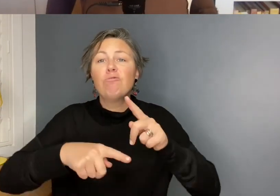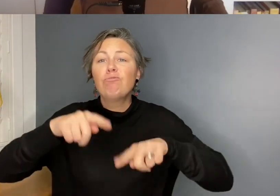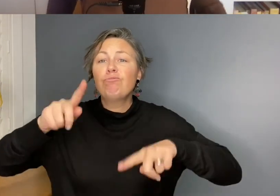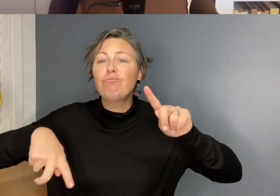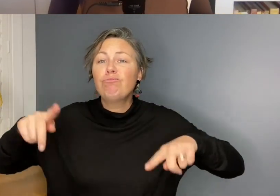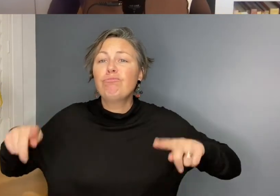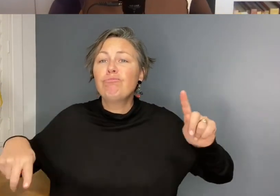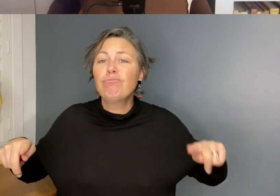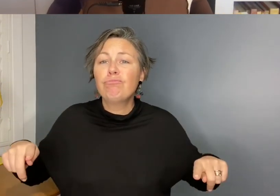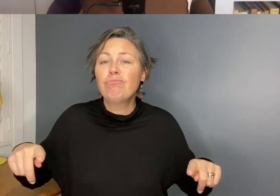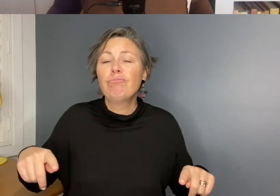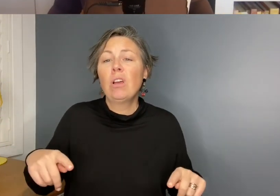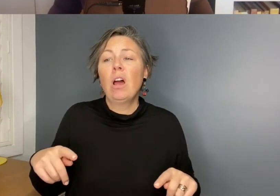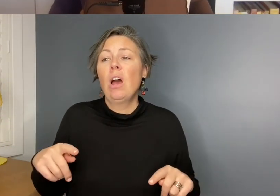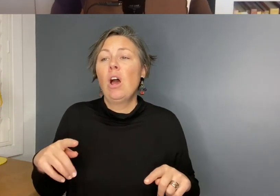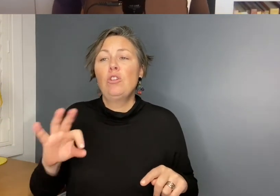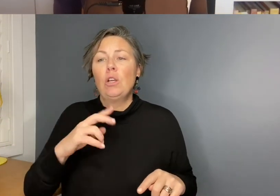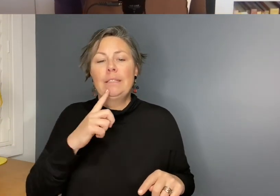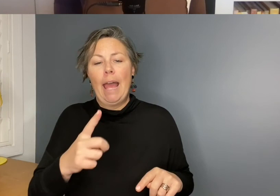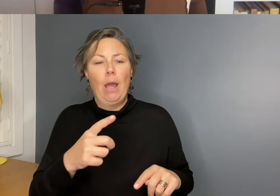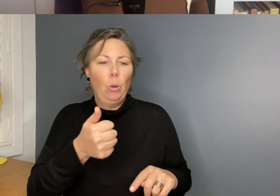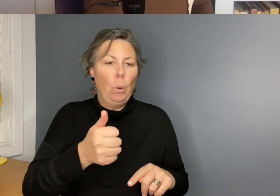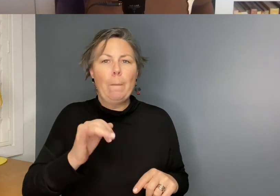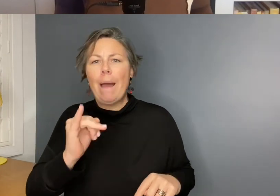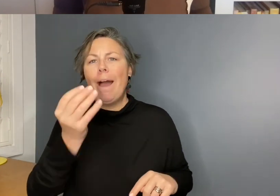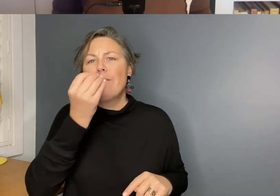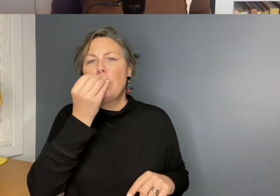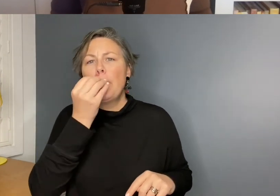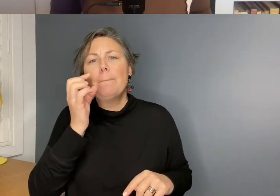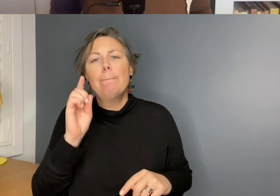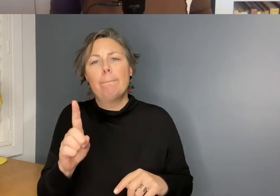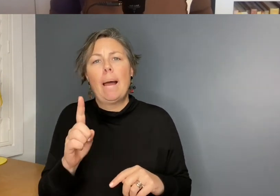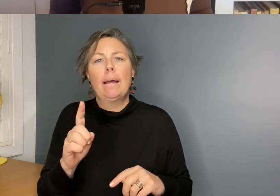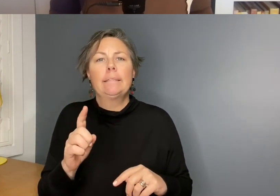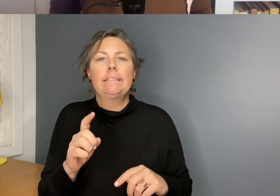as you said, we won't label as naughty, but, maybe a bit more of a